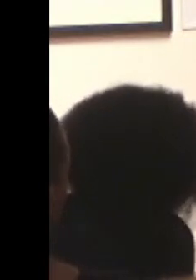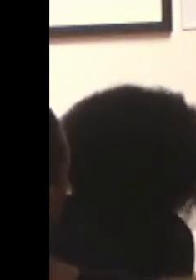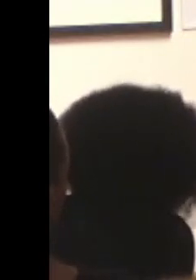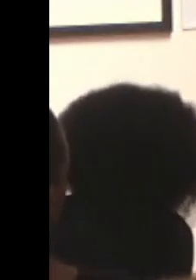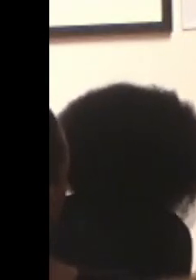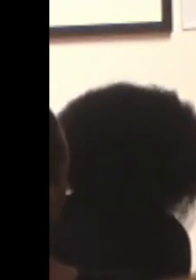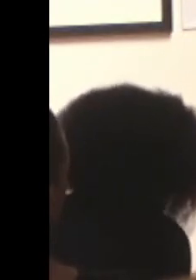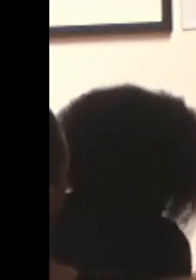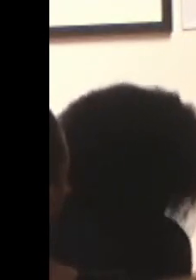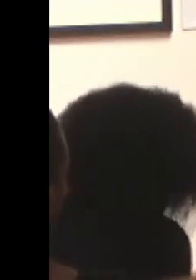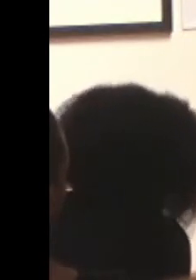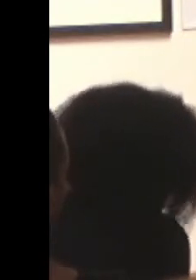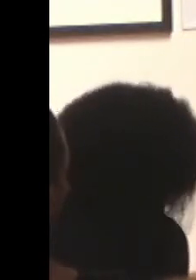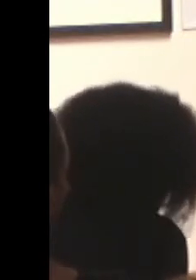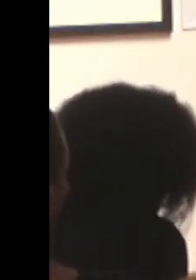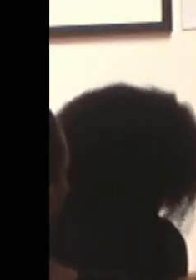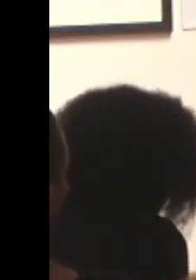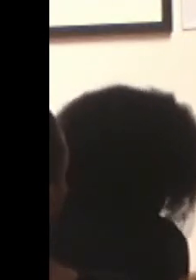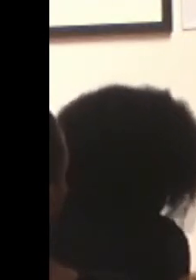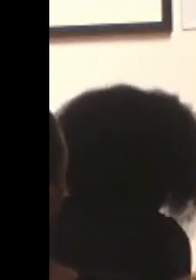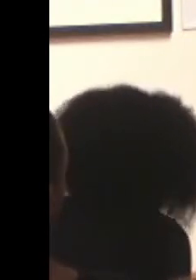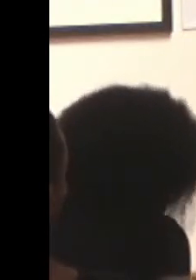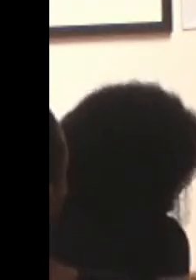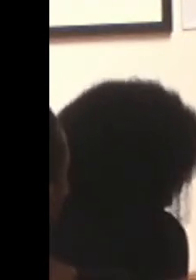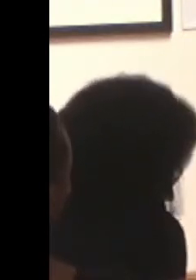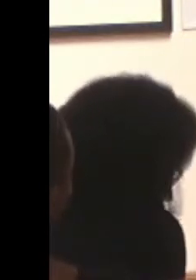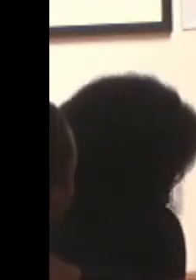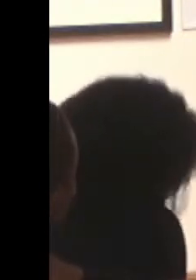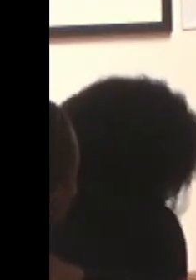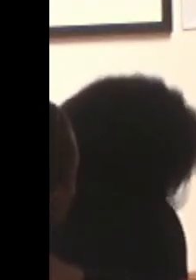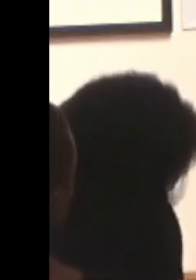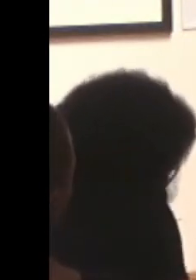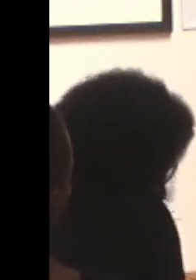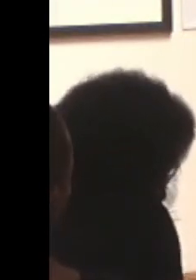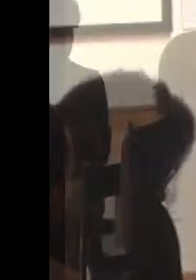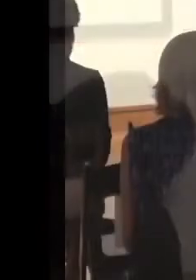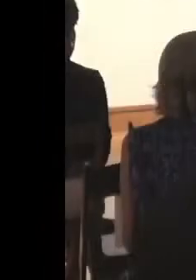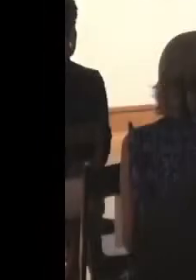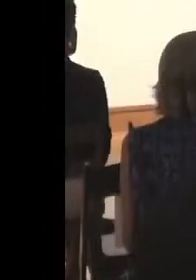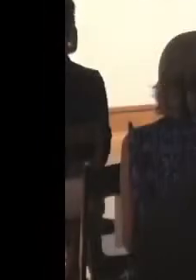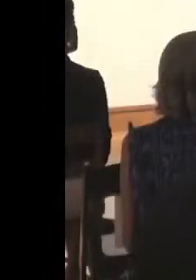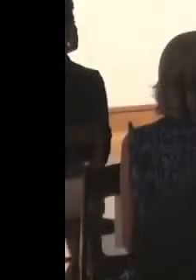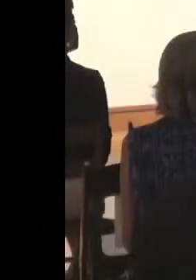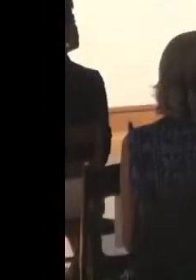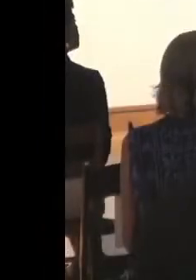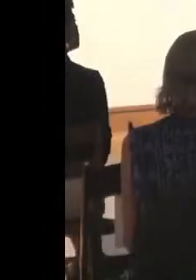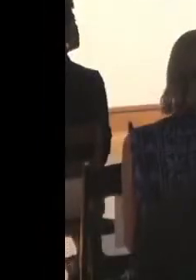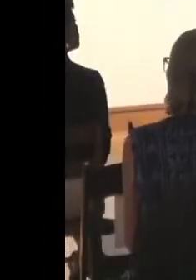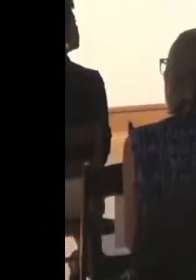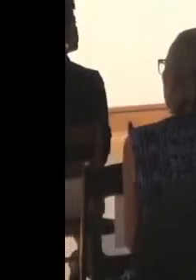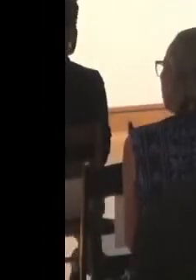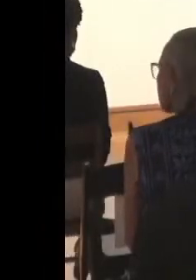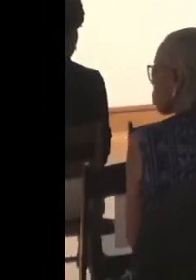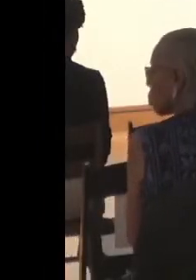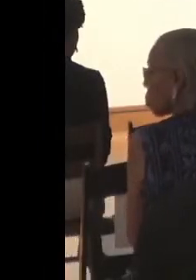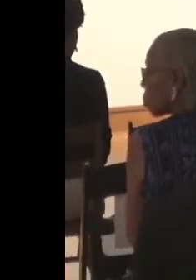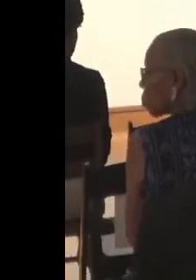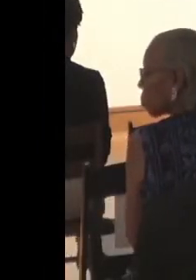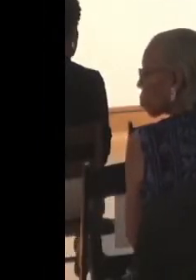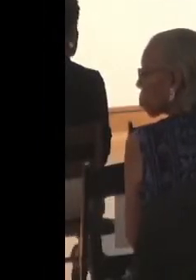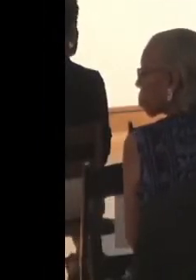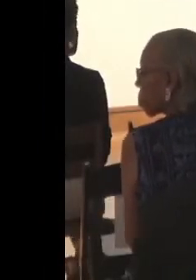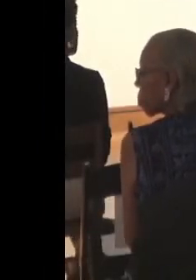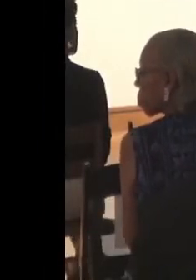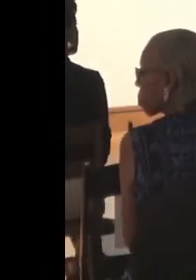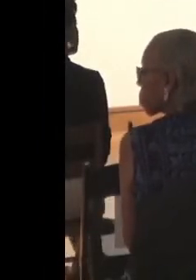because I was trying to make this in the talk, I was really thinking a lot in the last few years about Black athletes. And one of the things that's